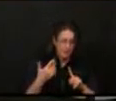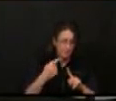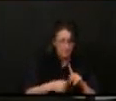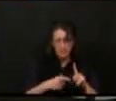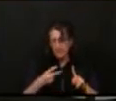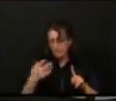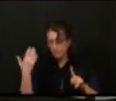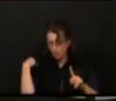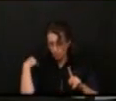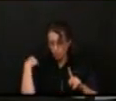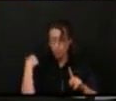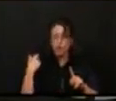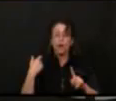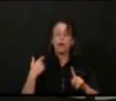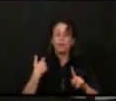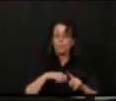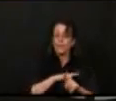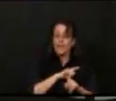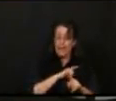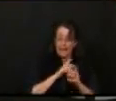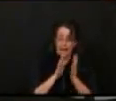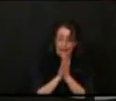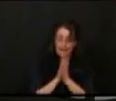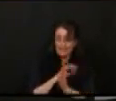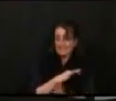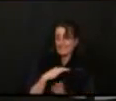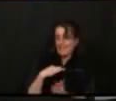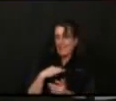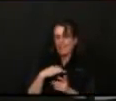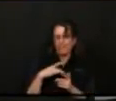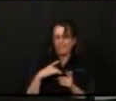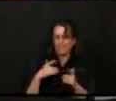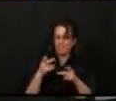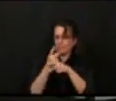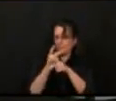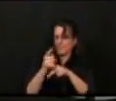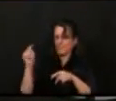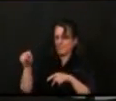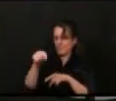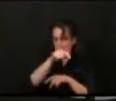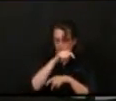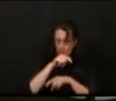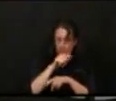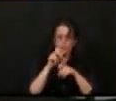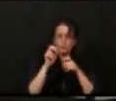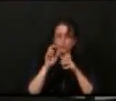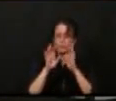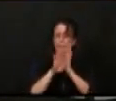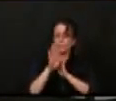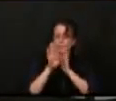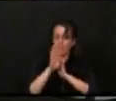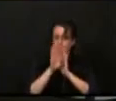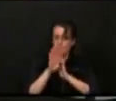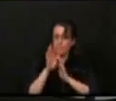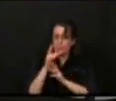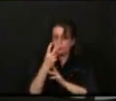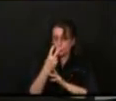pictures from the administration, essentially budget that would be level